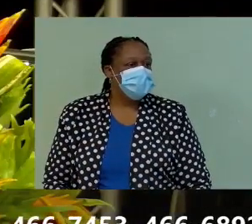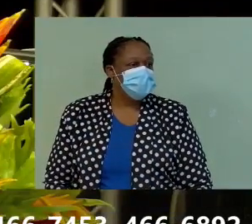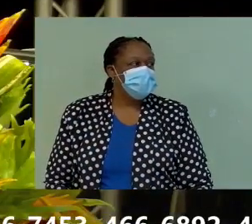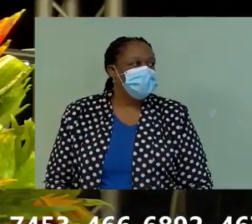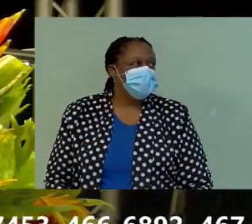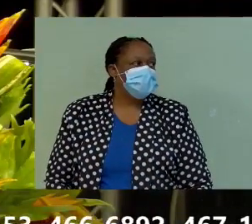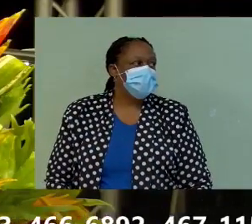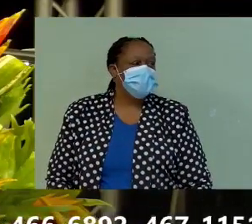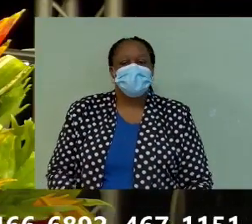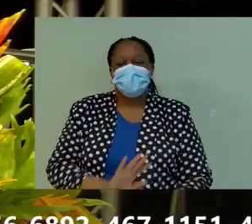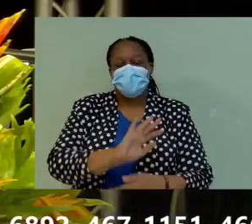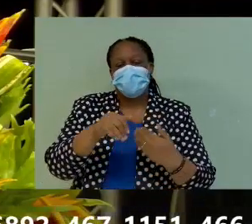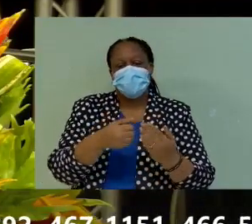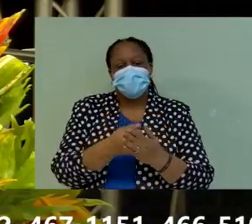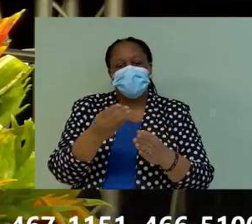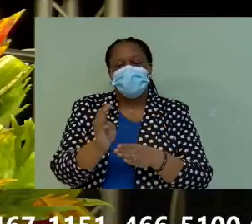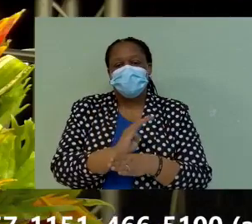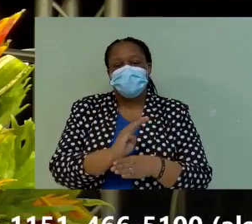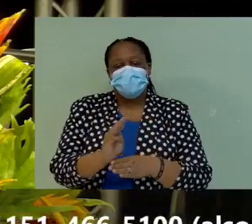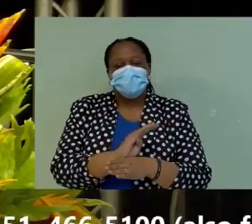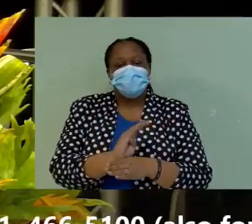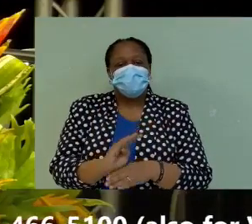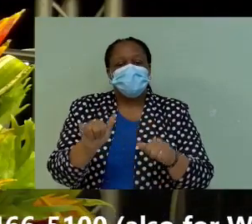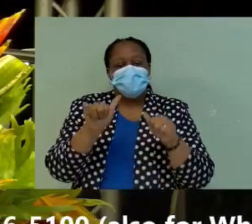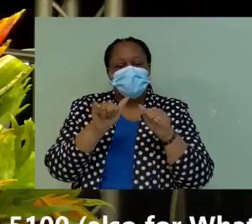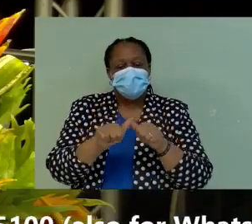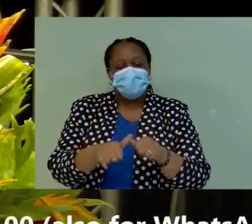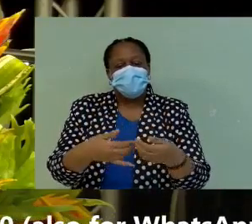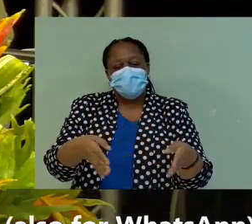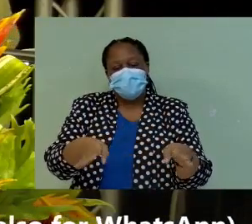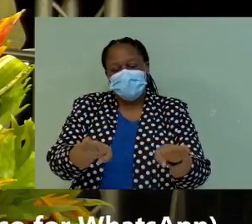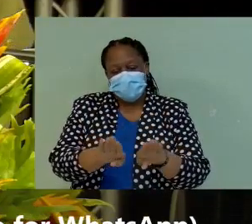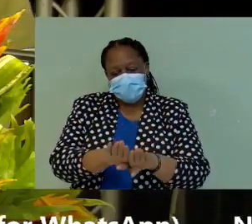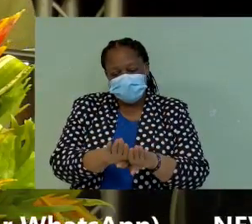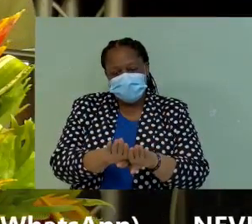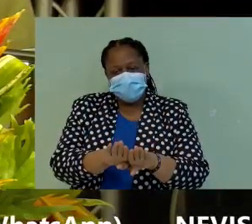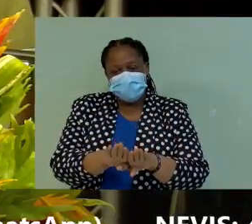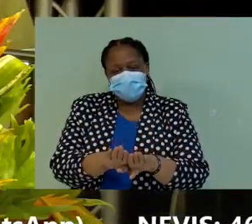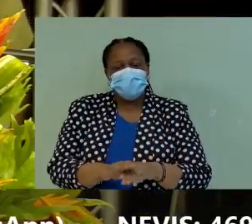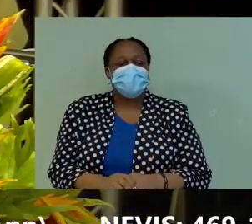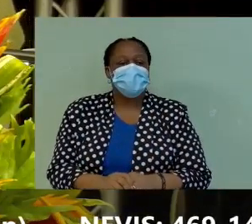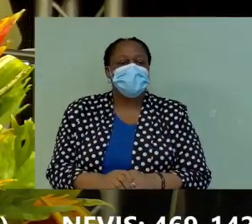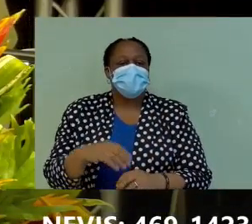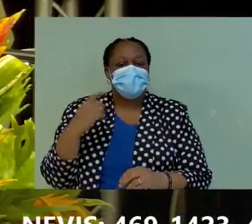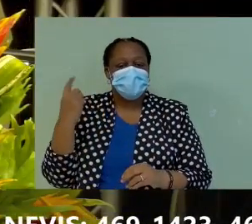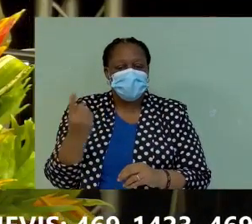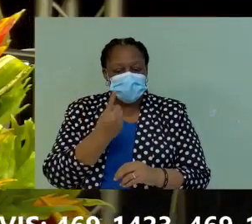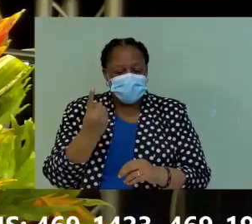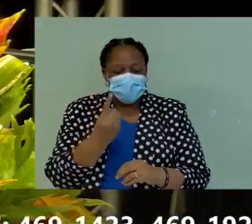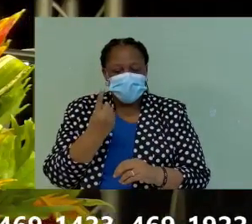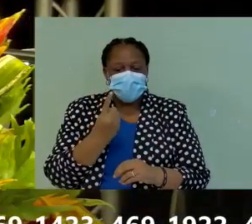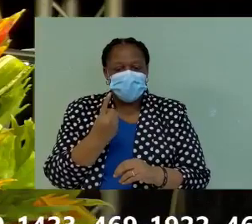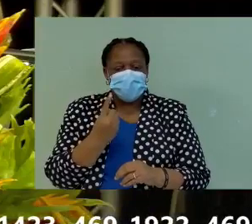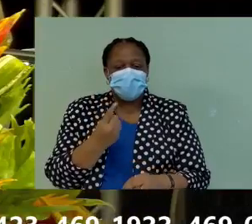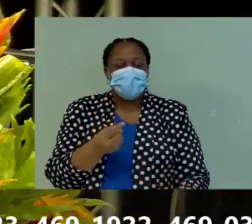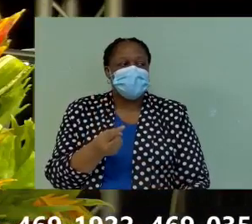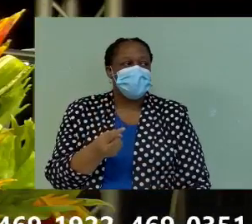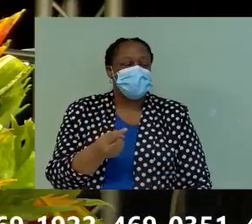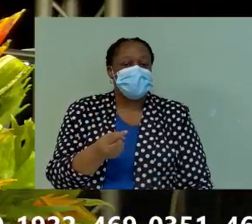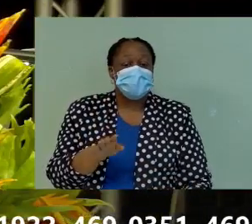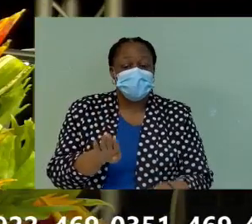All business establishments shall remain closed except for the following businesses, which may remain